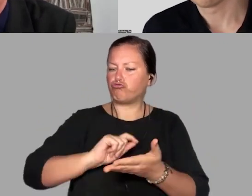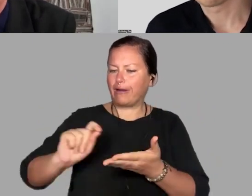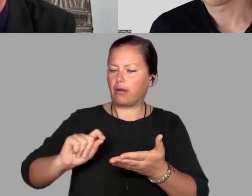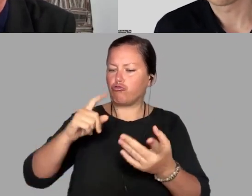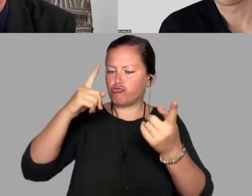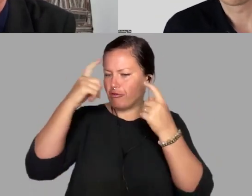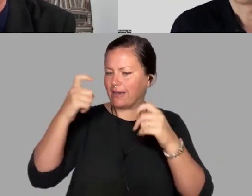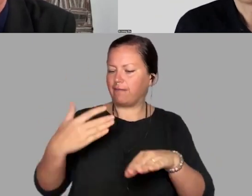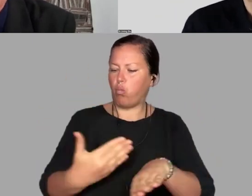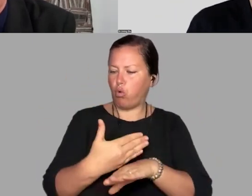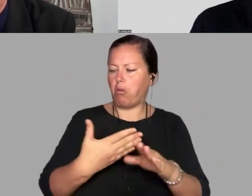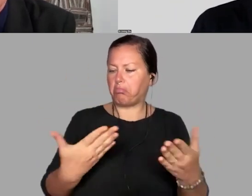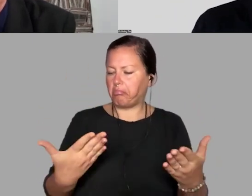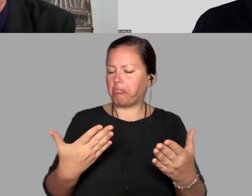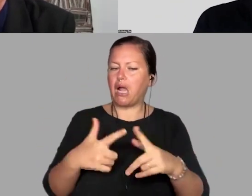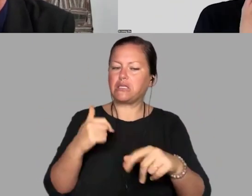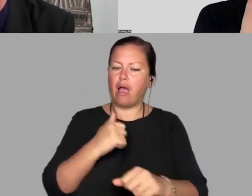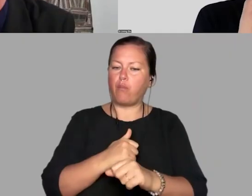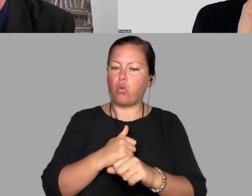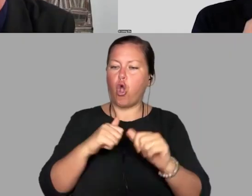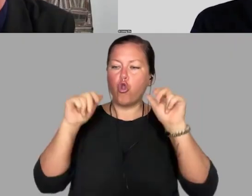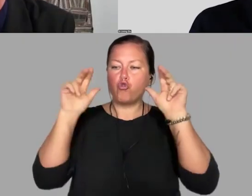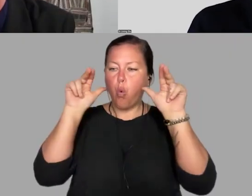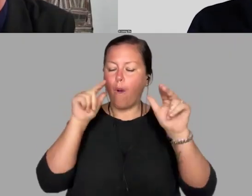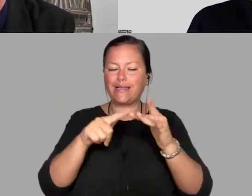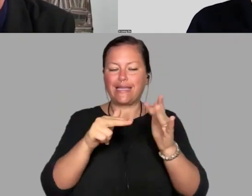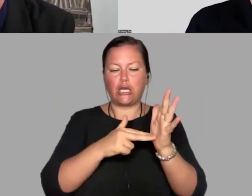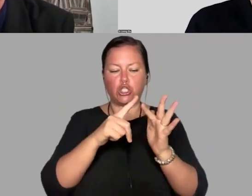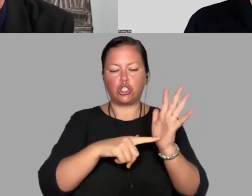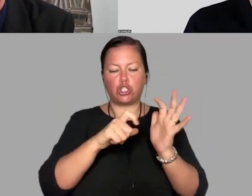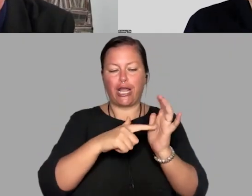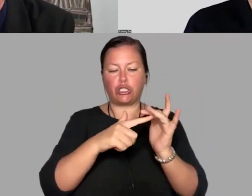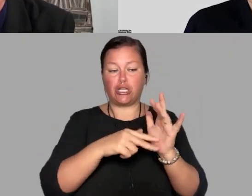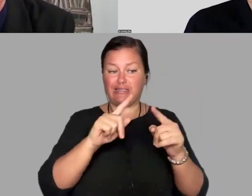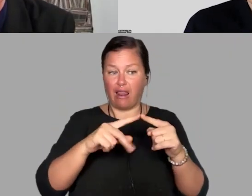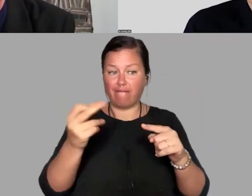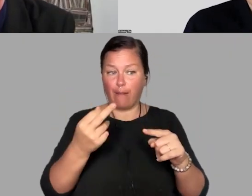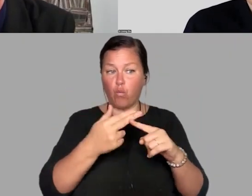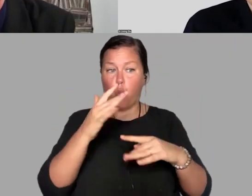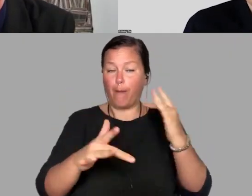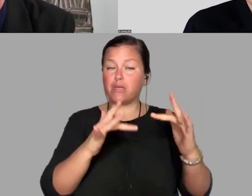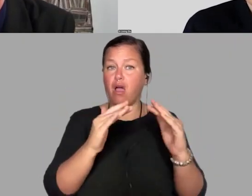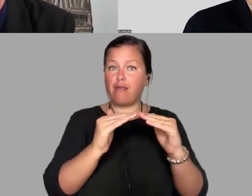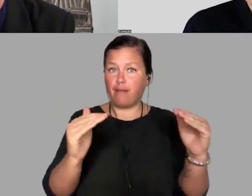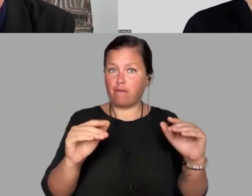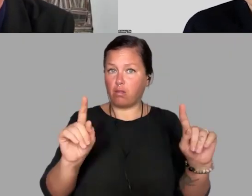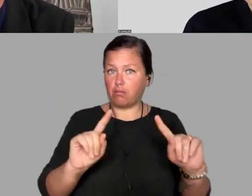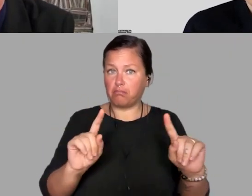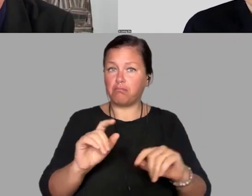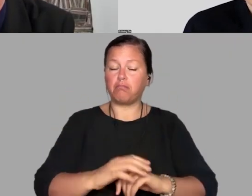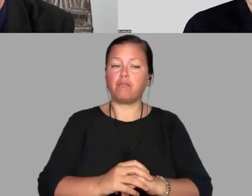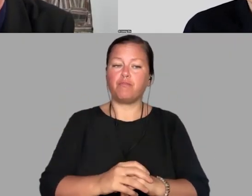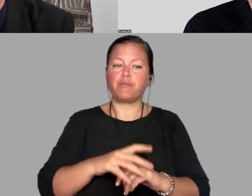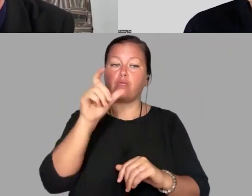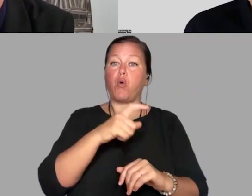work. So, for example, is noise injection still available at the website level? The person that's